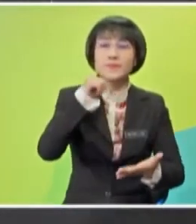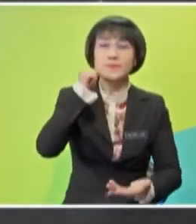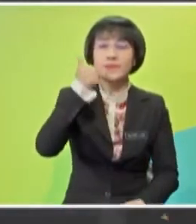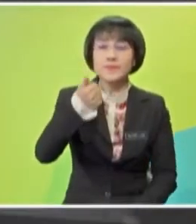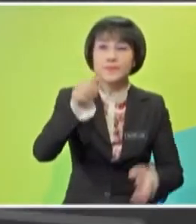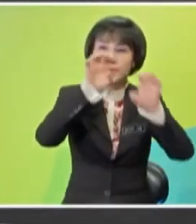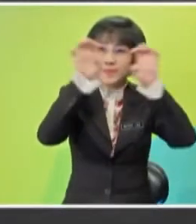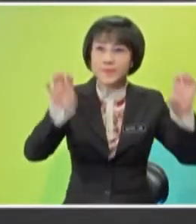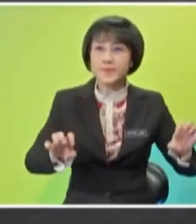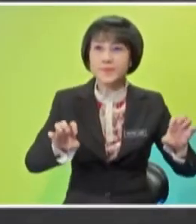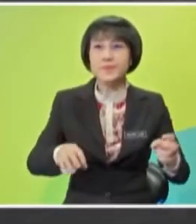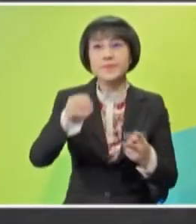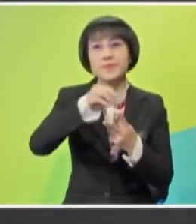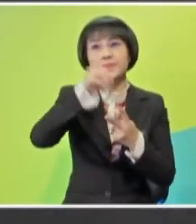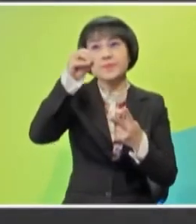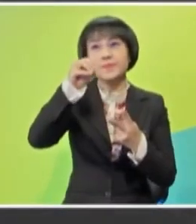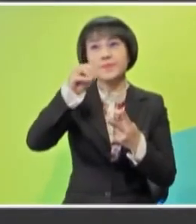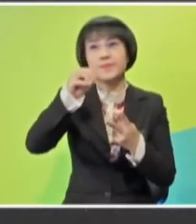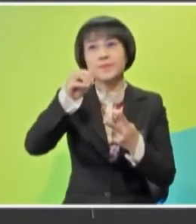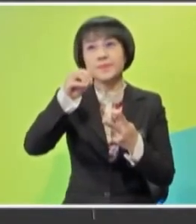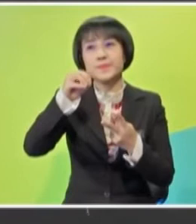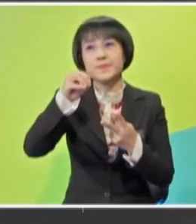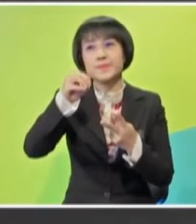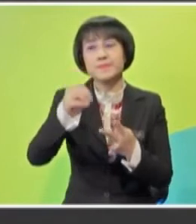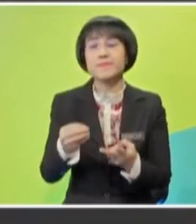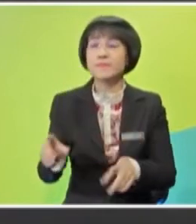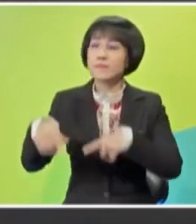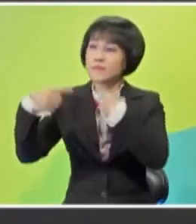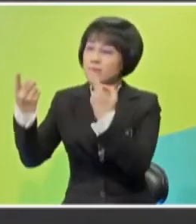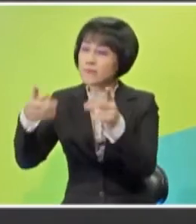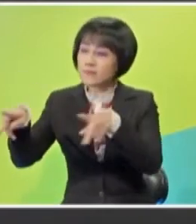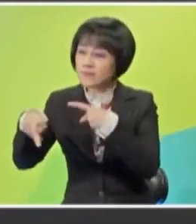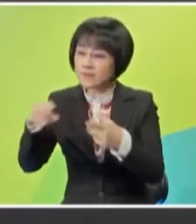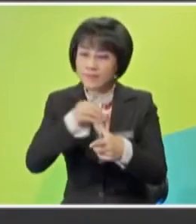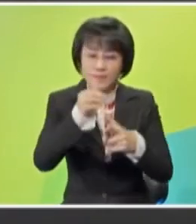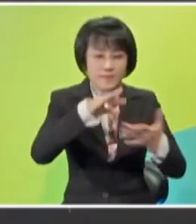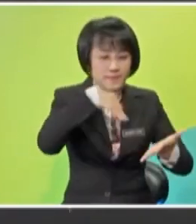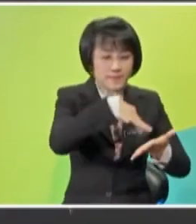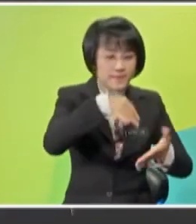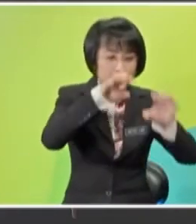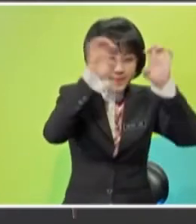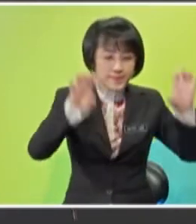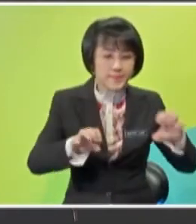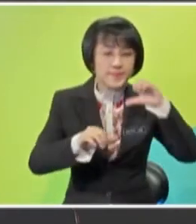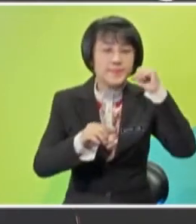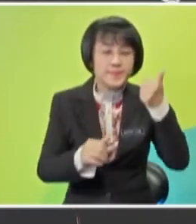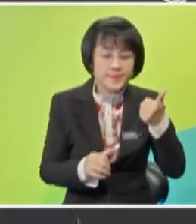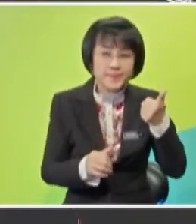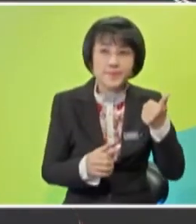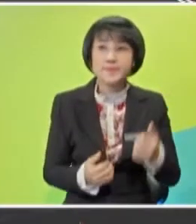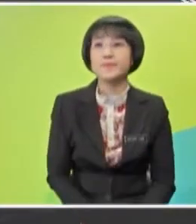So the options are between going to the birthday party or study for his exam tomorrow.